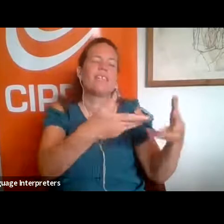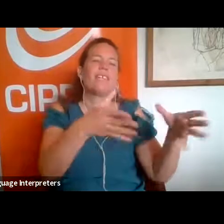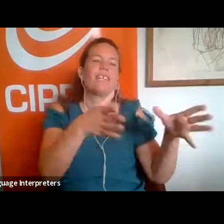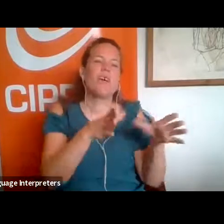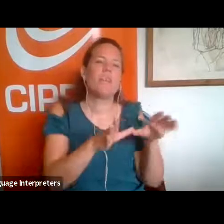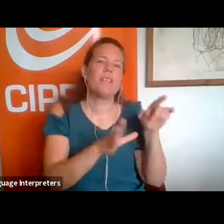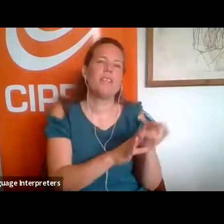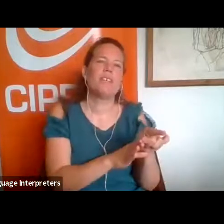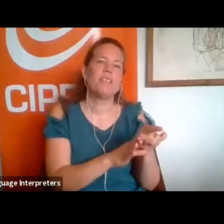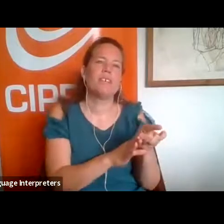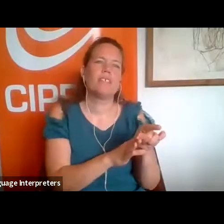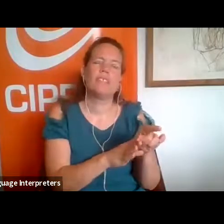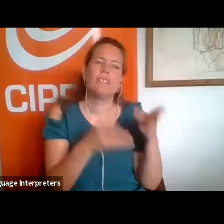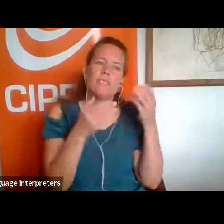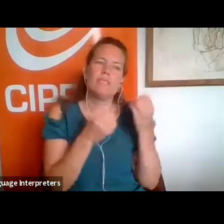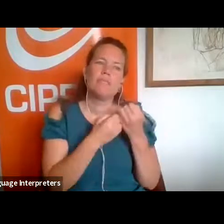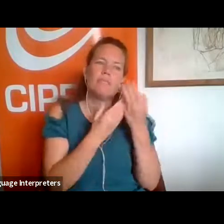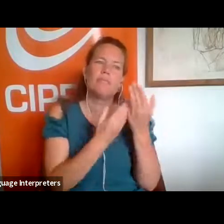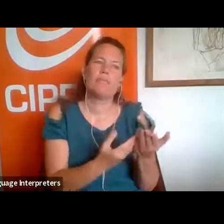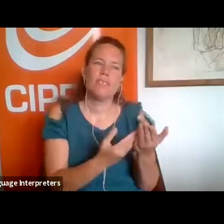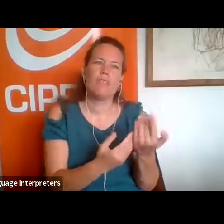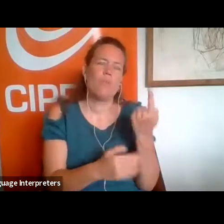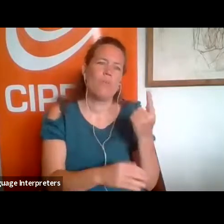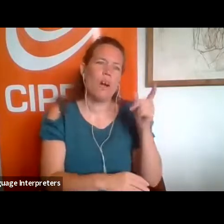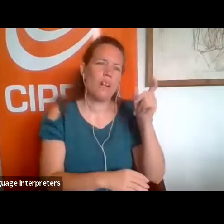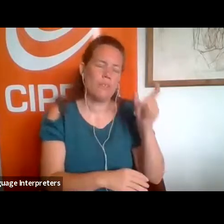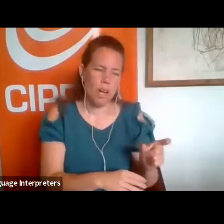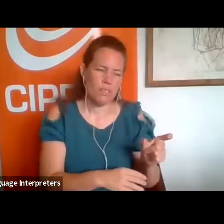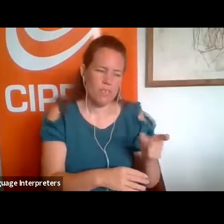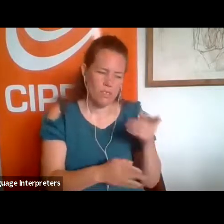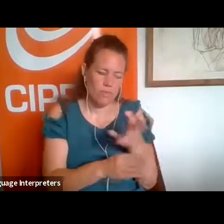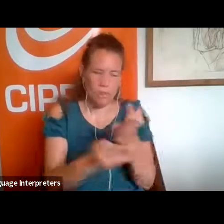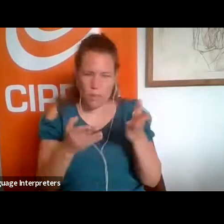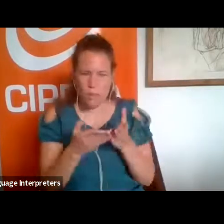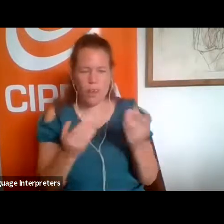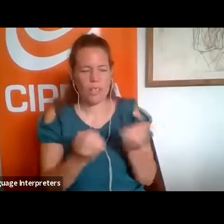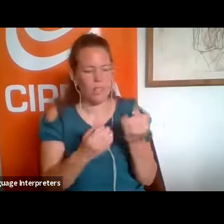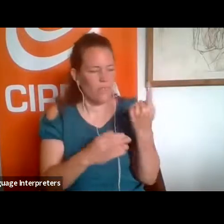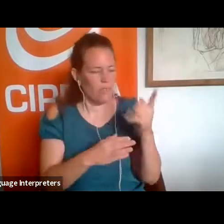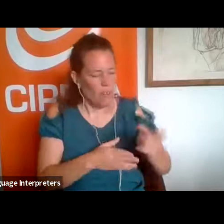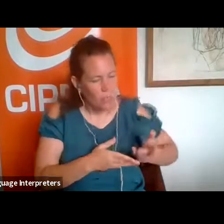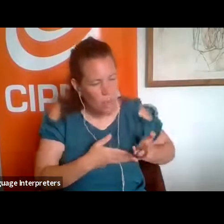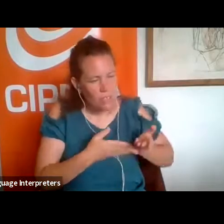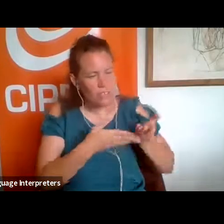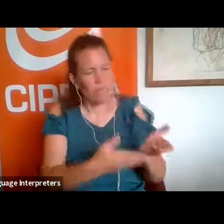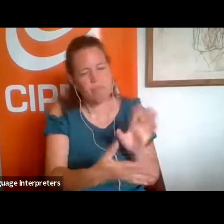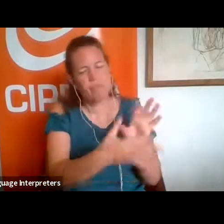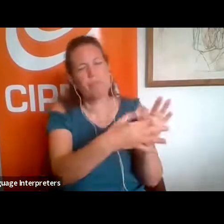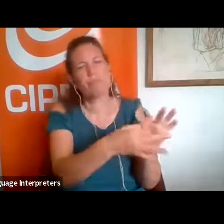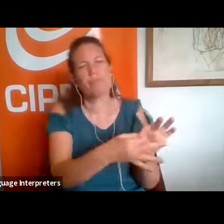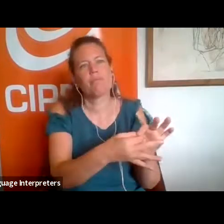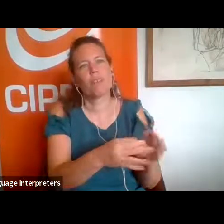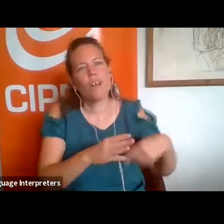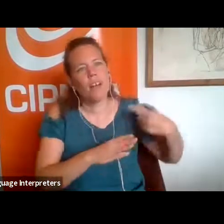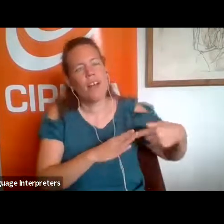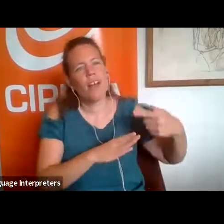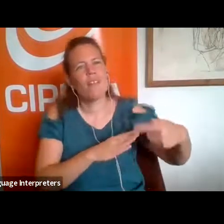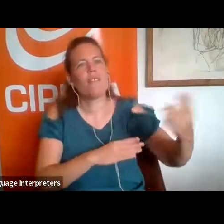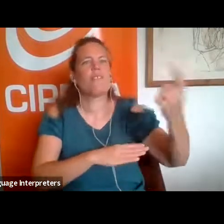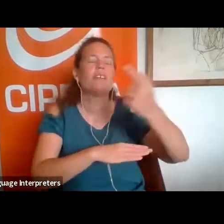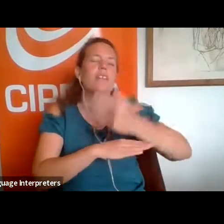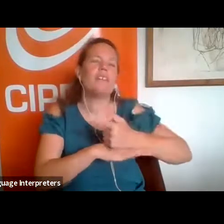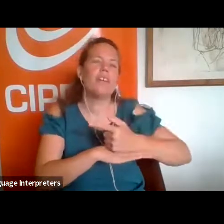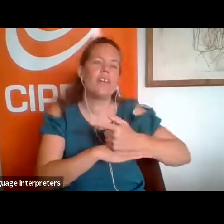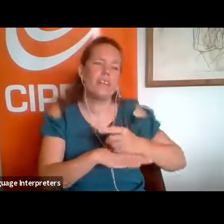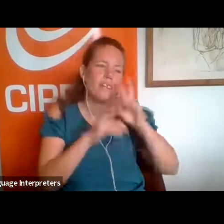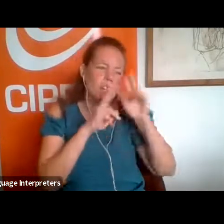and dedicate one officer from your end. So really the job of this committee is day-to-day admin of the platform, also to